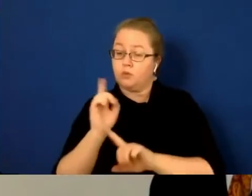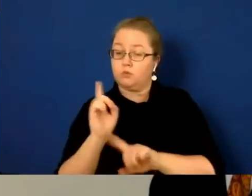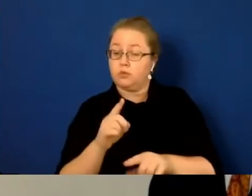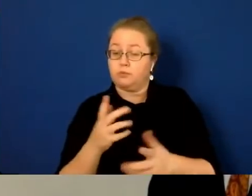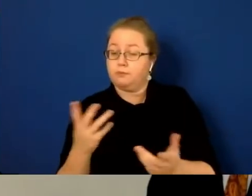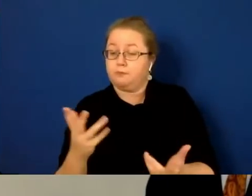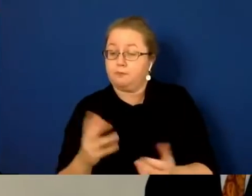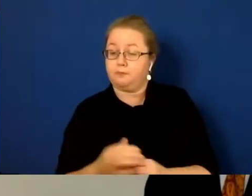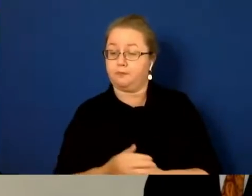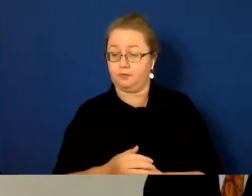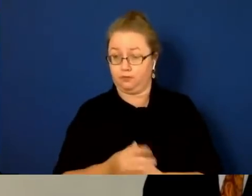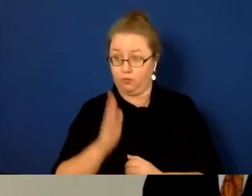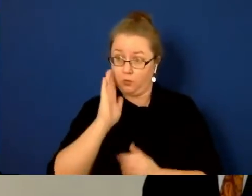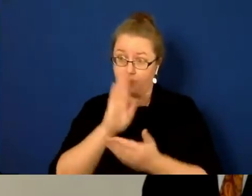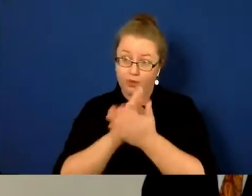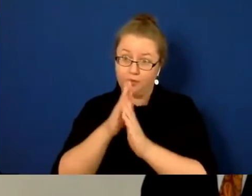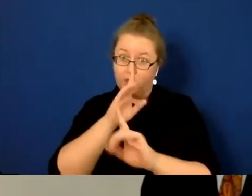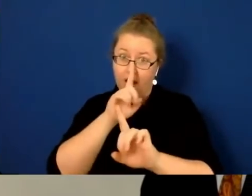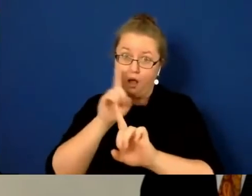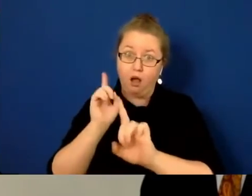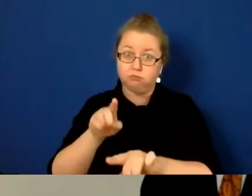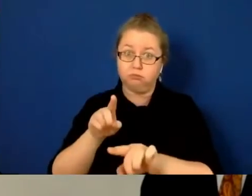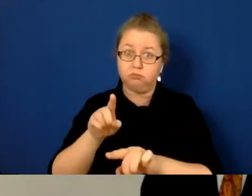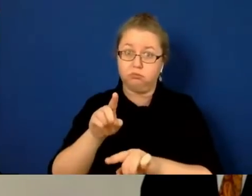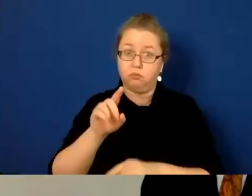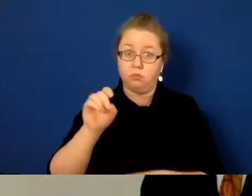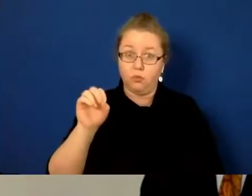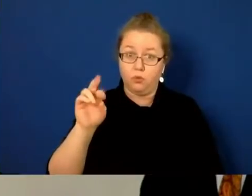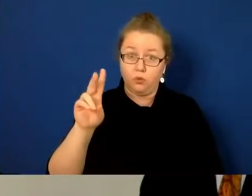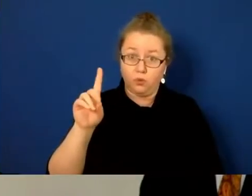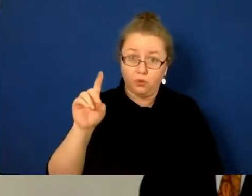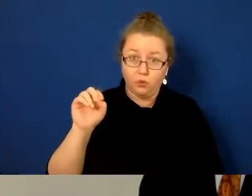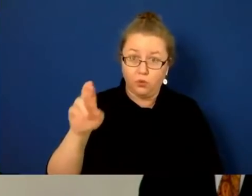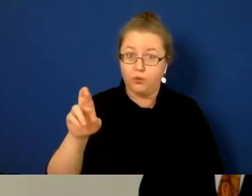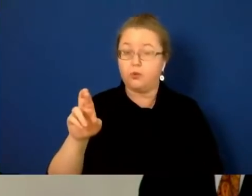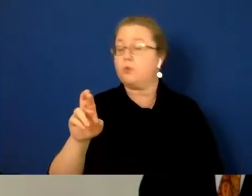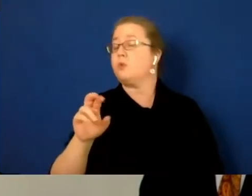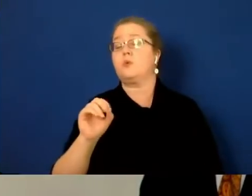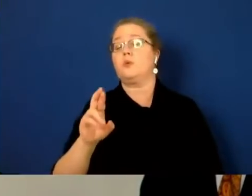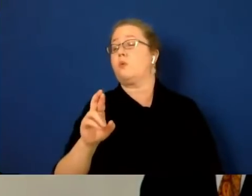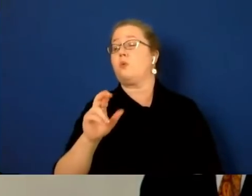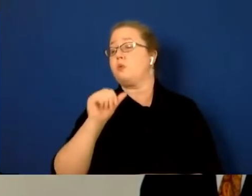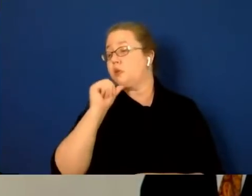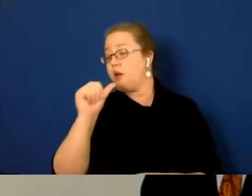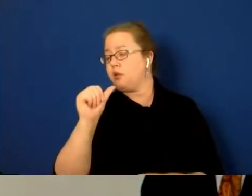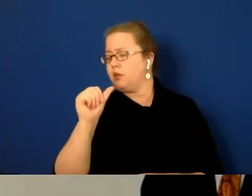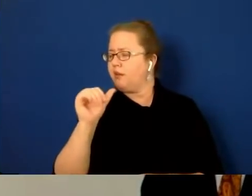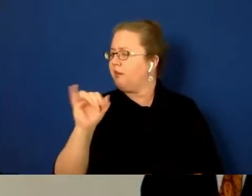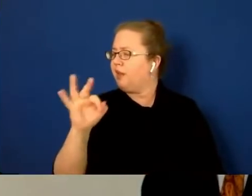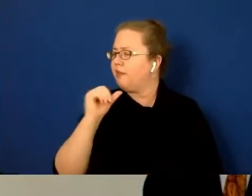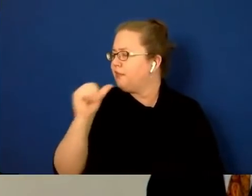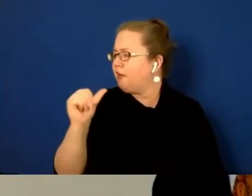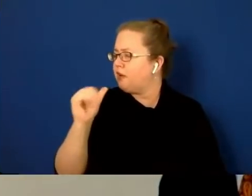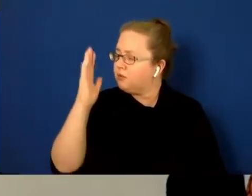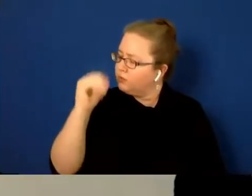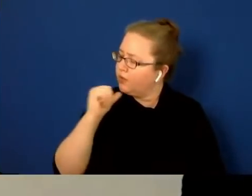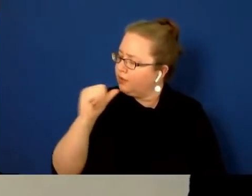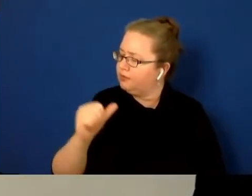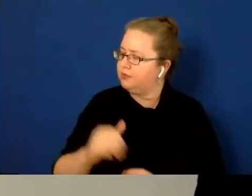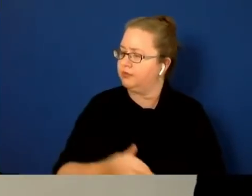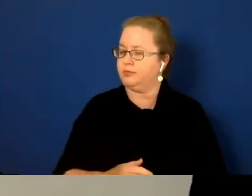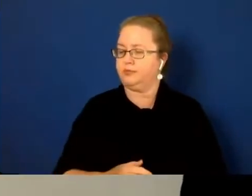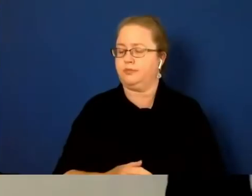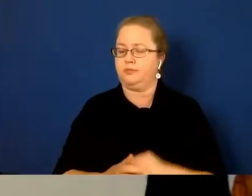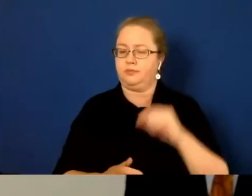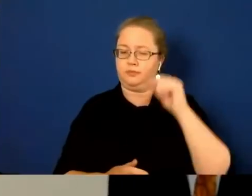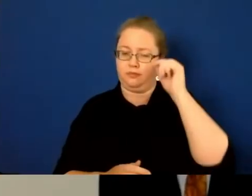Oh, hi, Dr. Henry. Thanks for taking my question. The union that represents grocery store workers across the province is calling on you to elevate